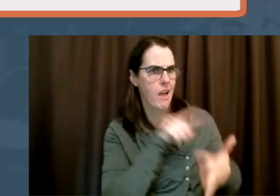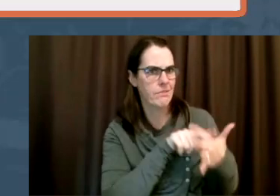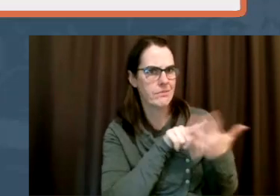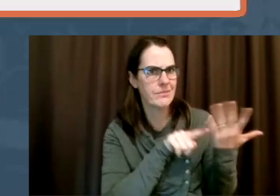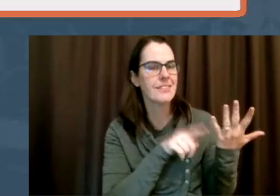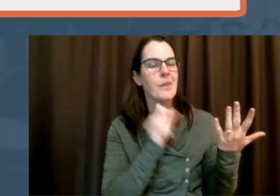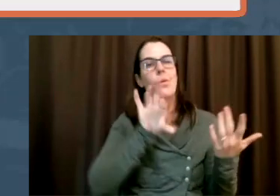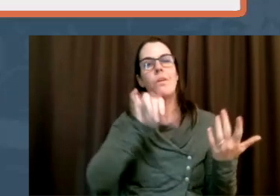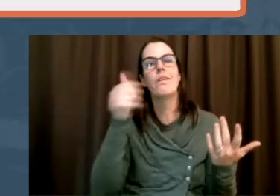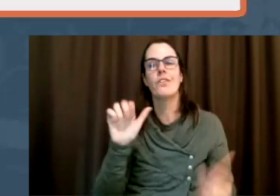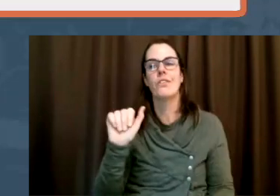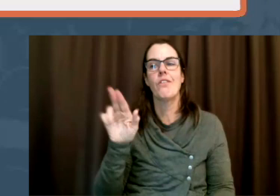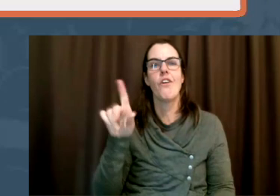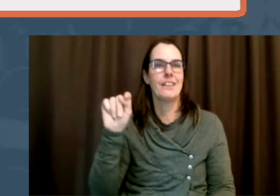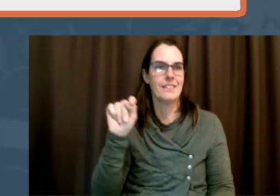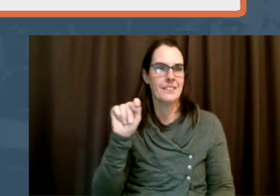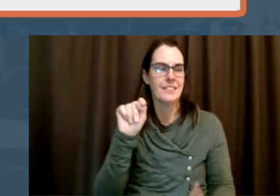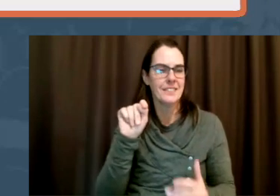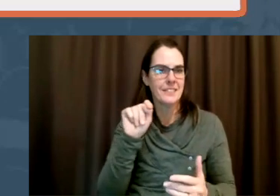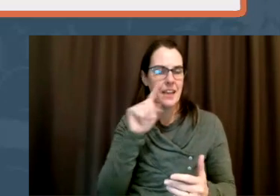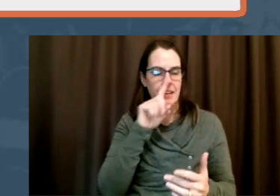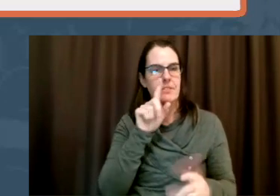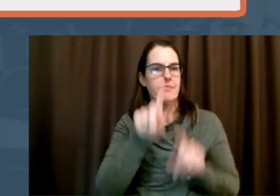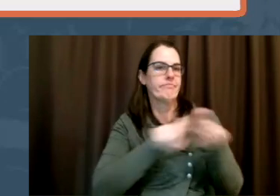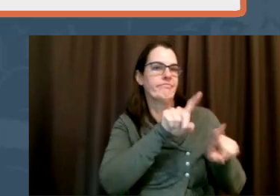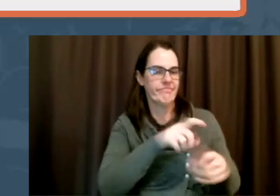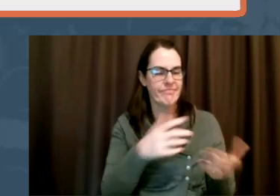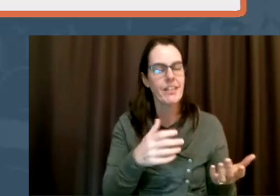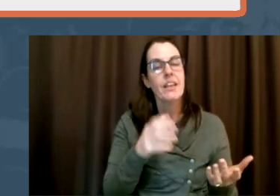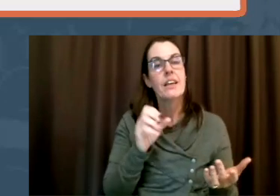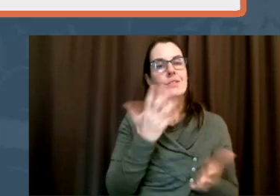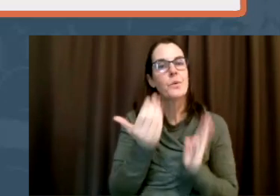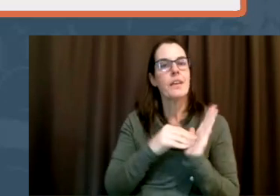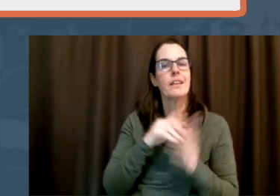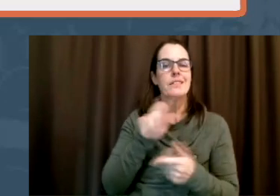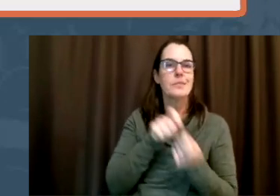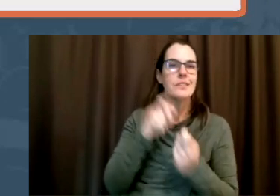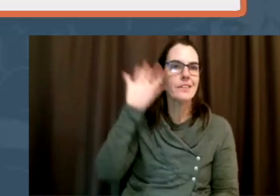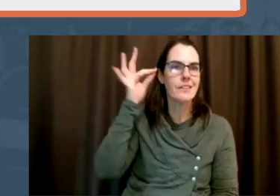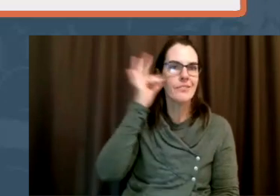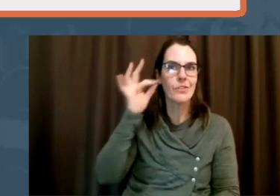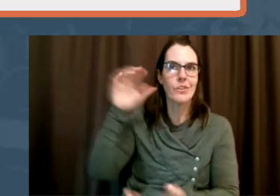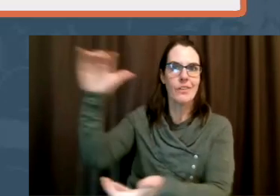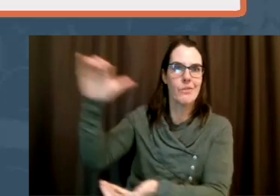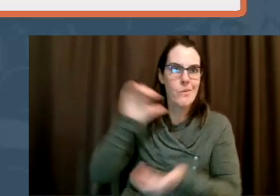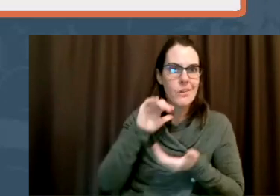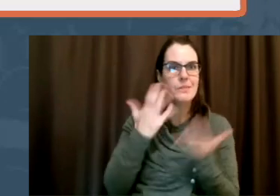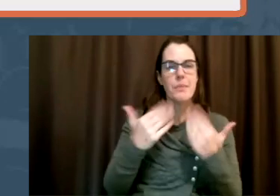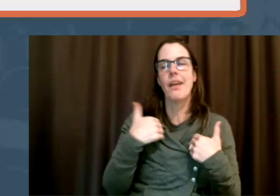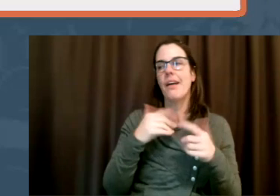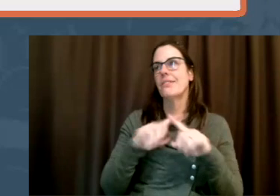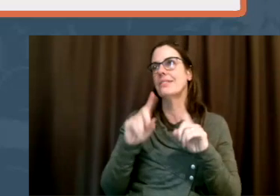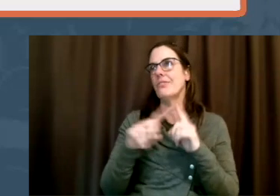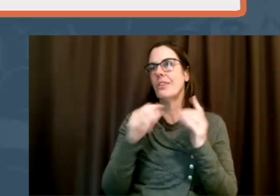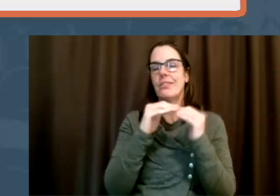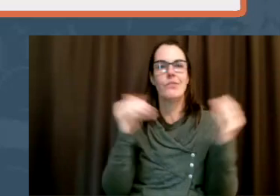findings. So, but again, certain federal awards, they might have different levels of documentation requirements or